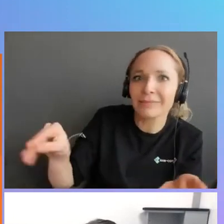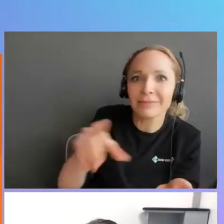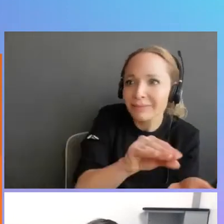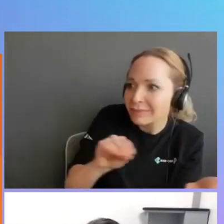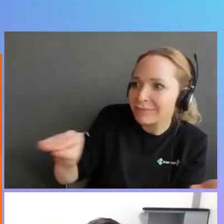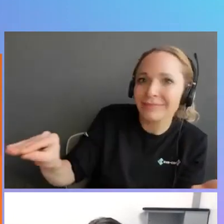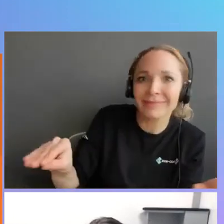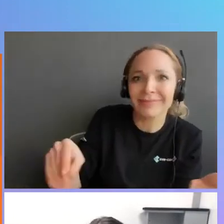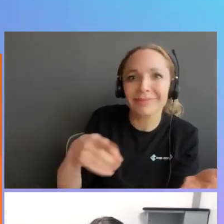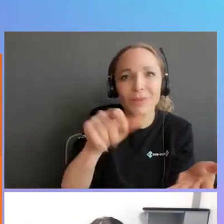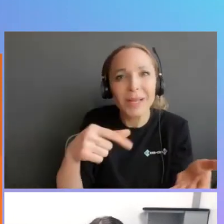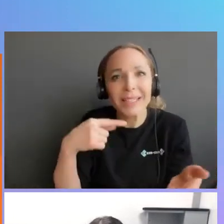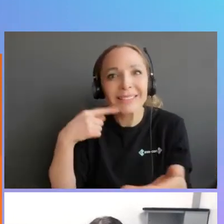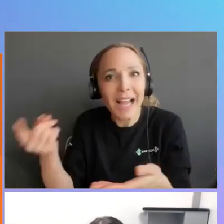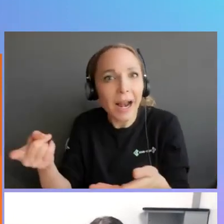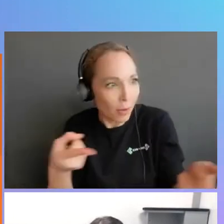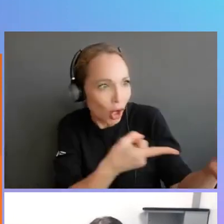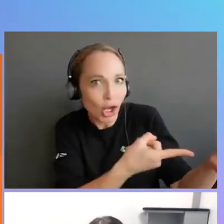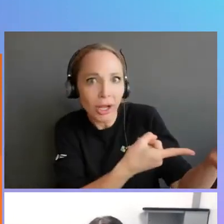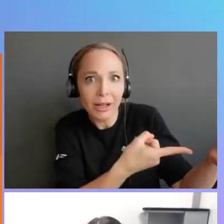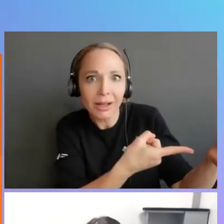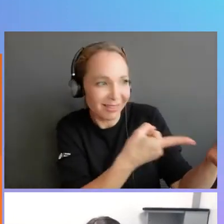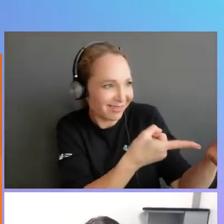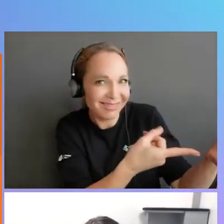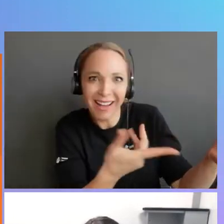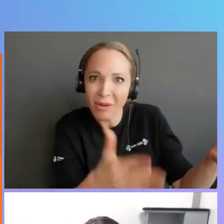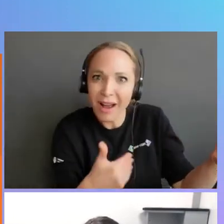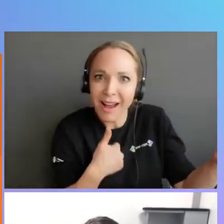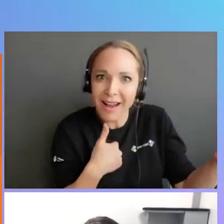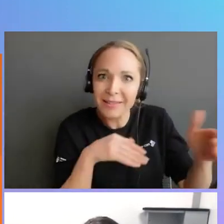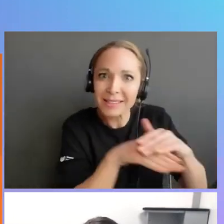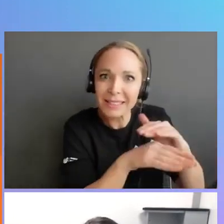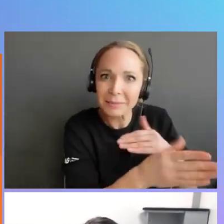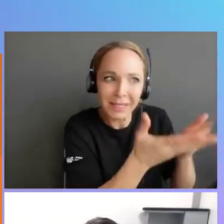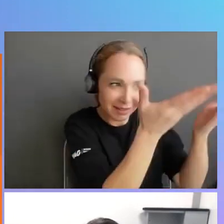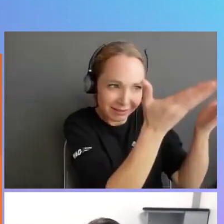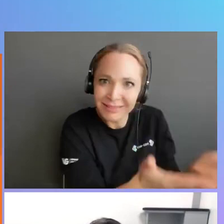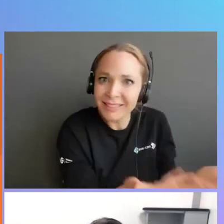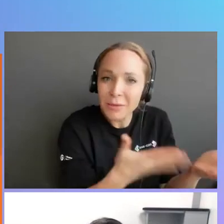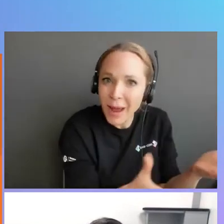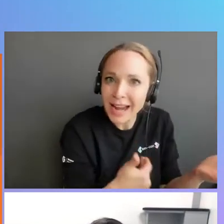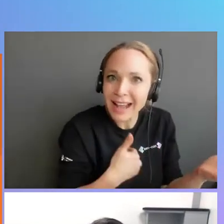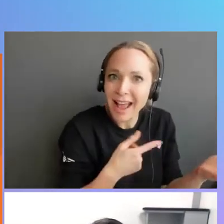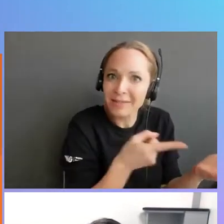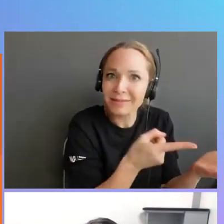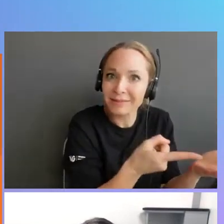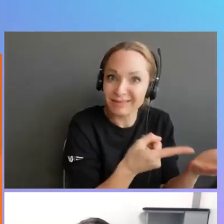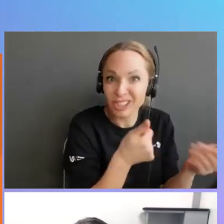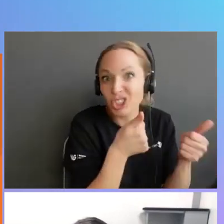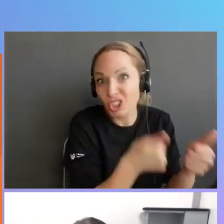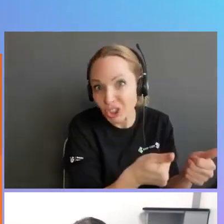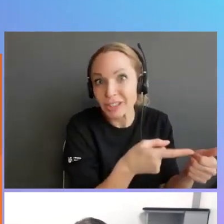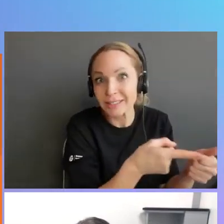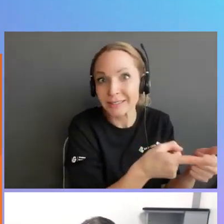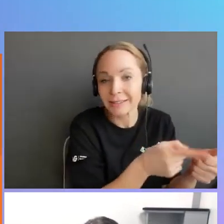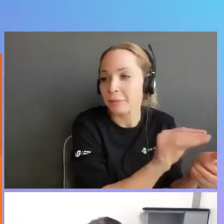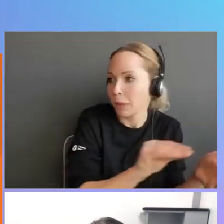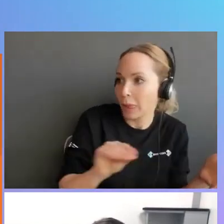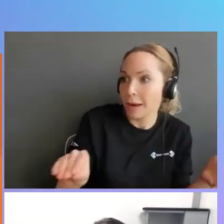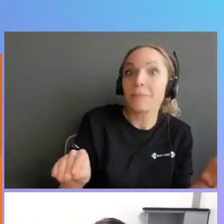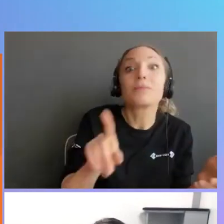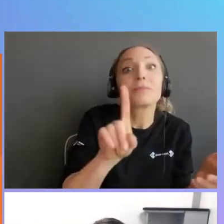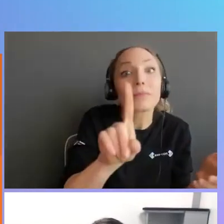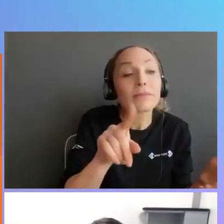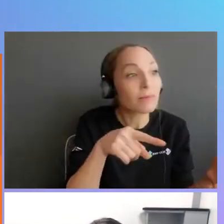built in. So this is saying, where are we? What are we currently doing and doing well? And then +1, show how